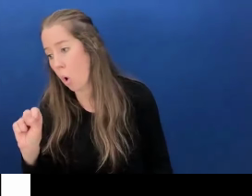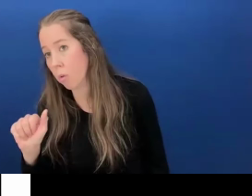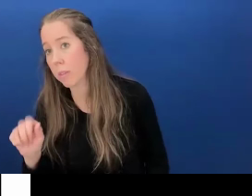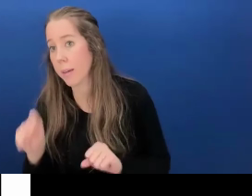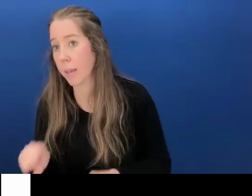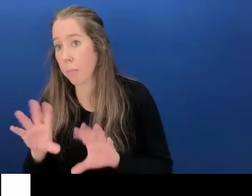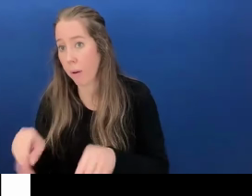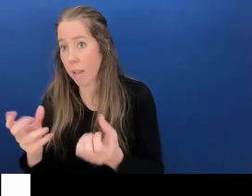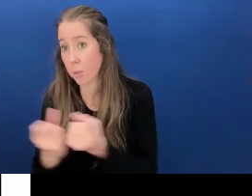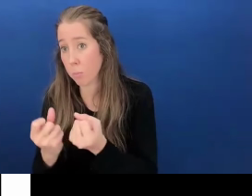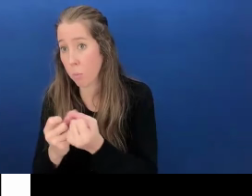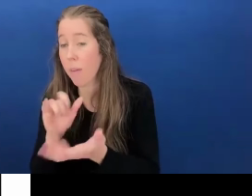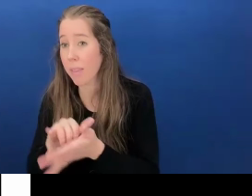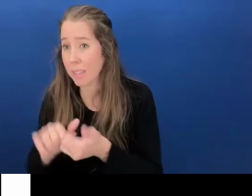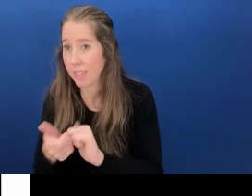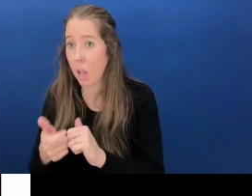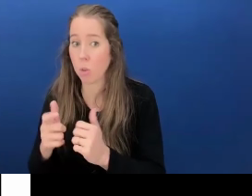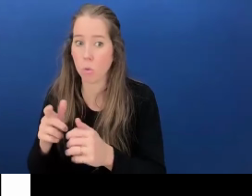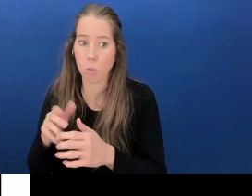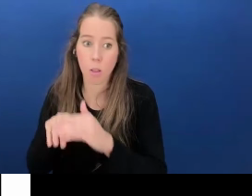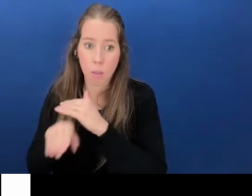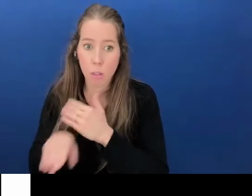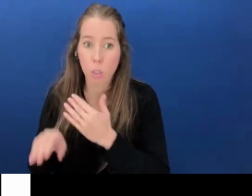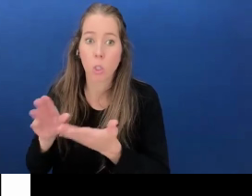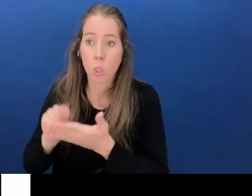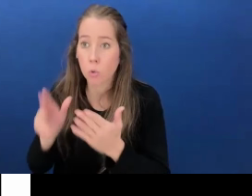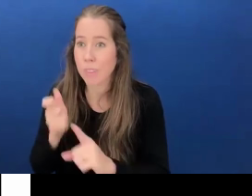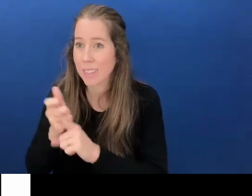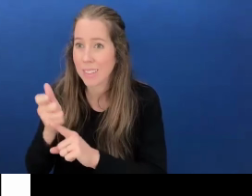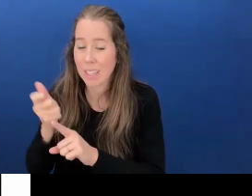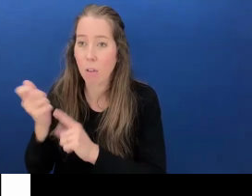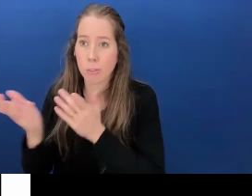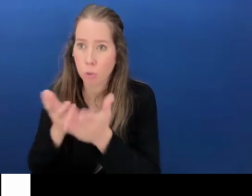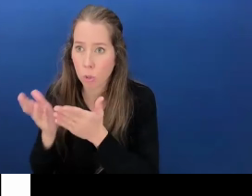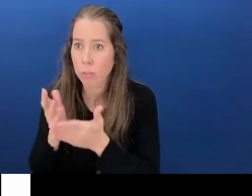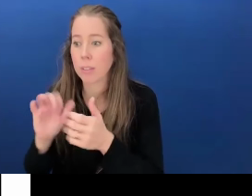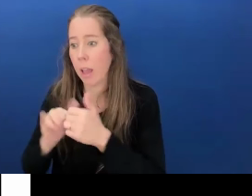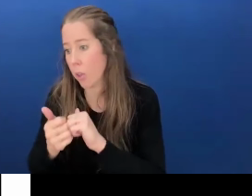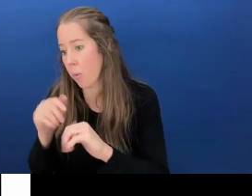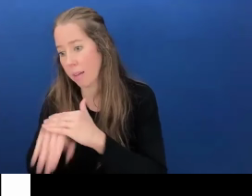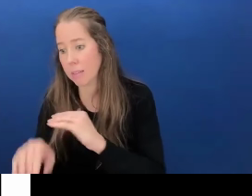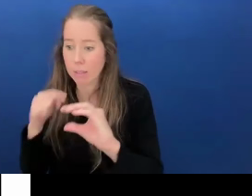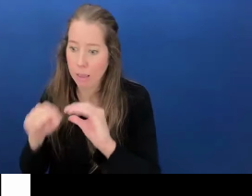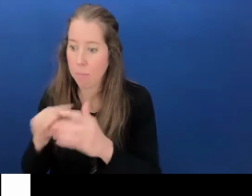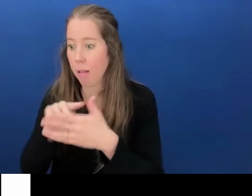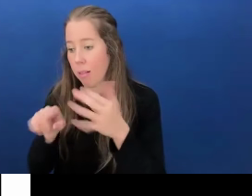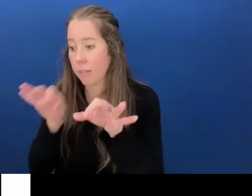support on, this is how you log into student self-service. This is how you log into Canvas. This is how you get into your email.